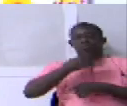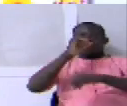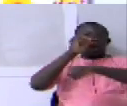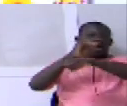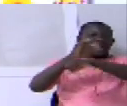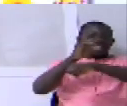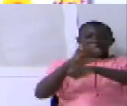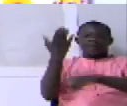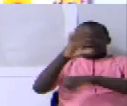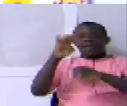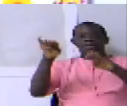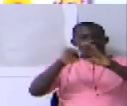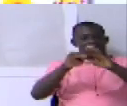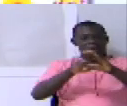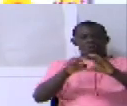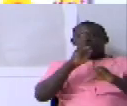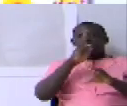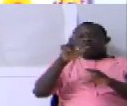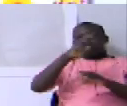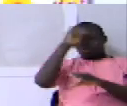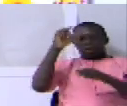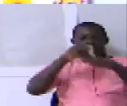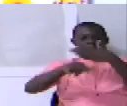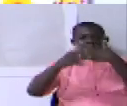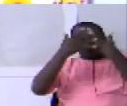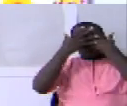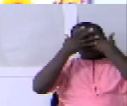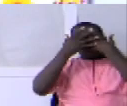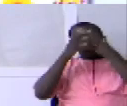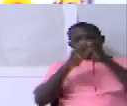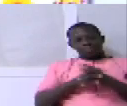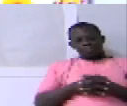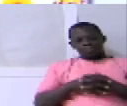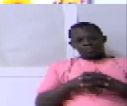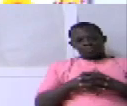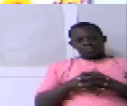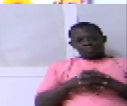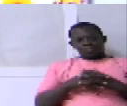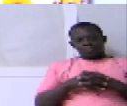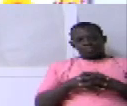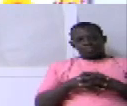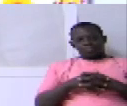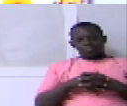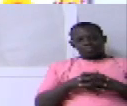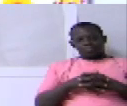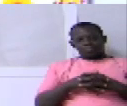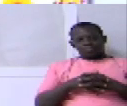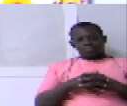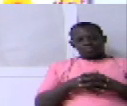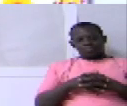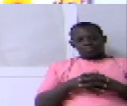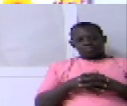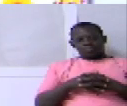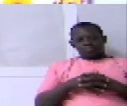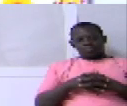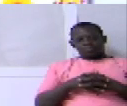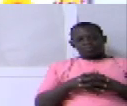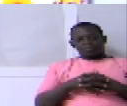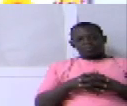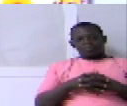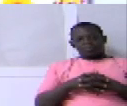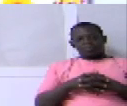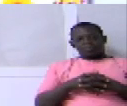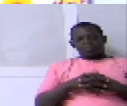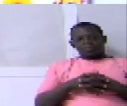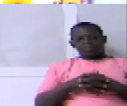of the Gambia prison services mbela fela kanyiya marodi Gambia kaso do ku lalla official bela